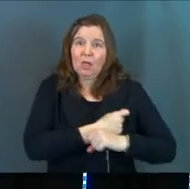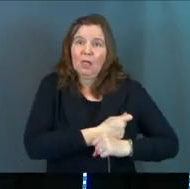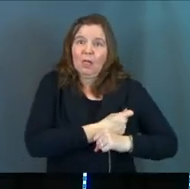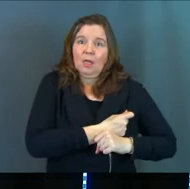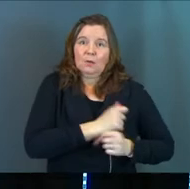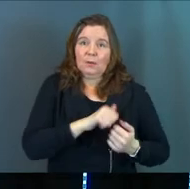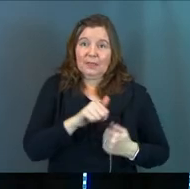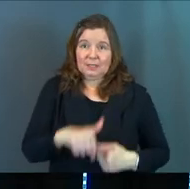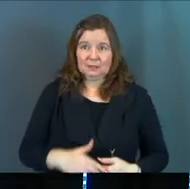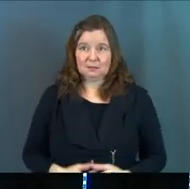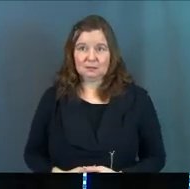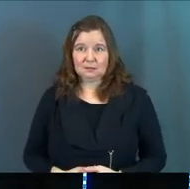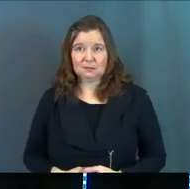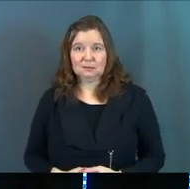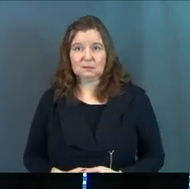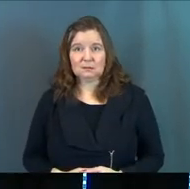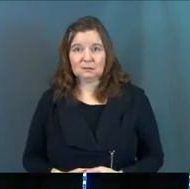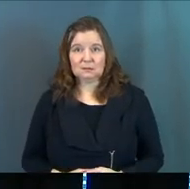up in this.